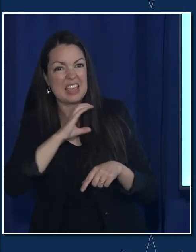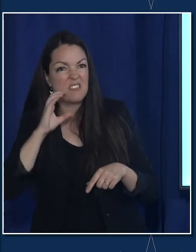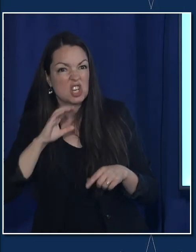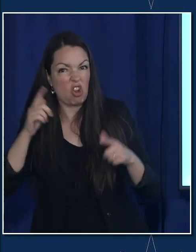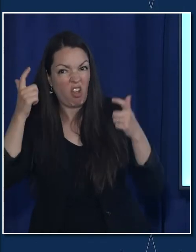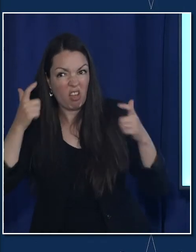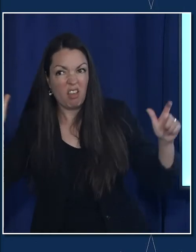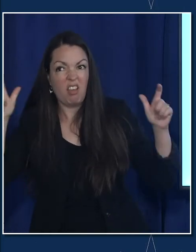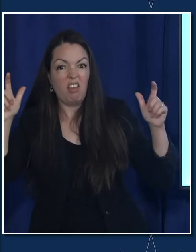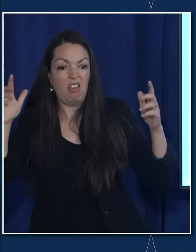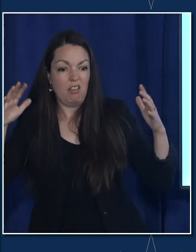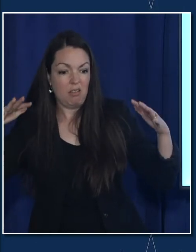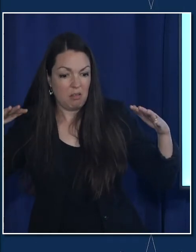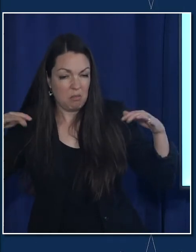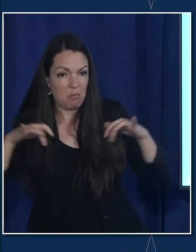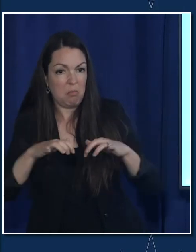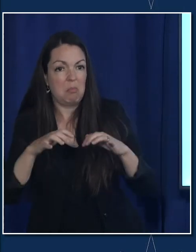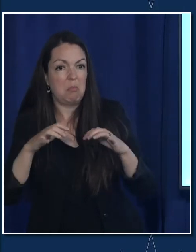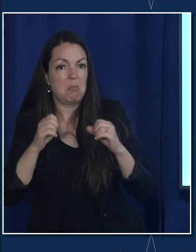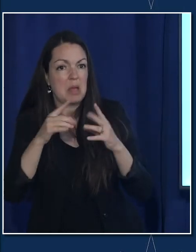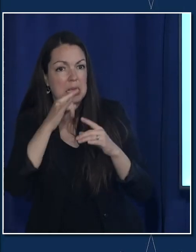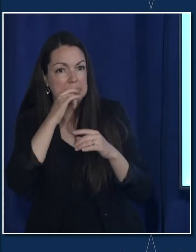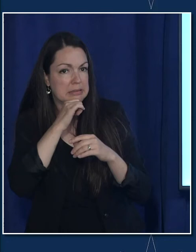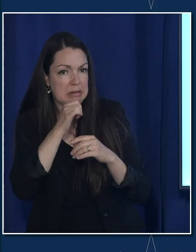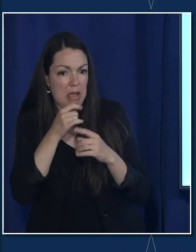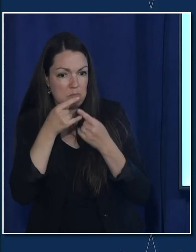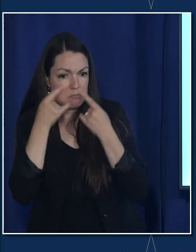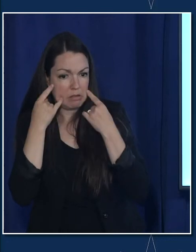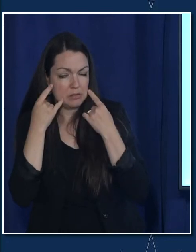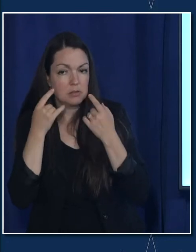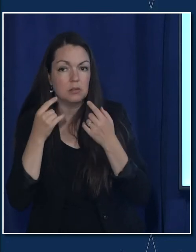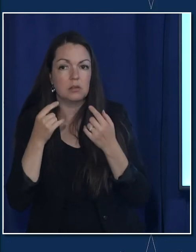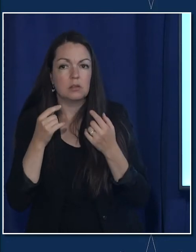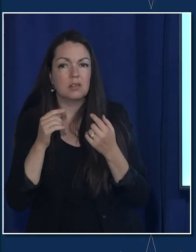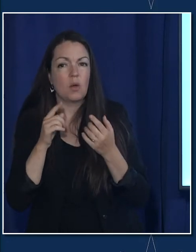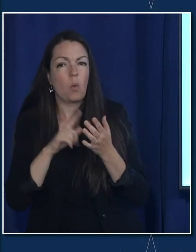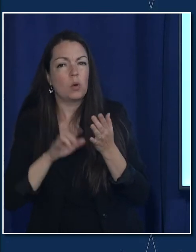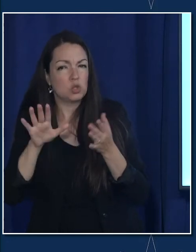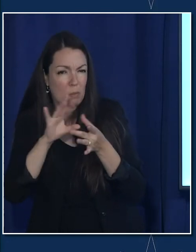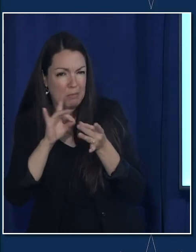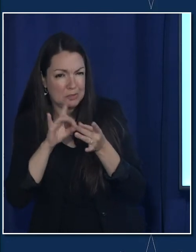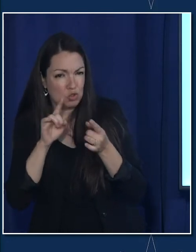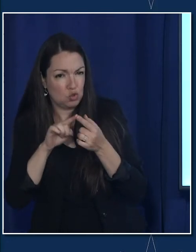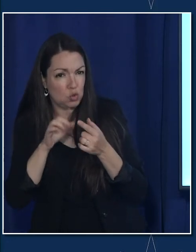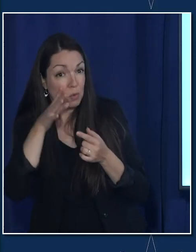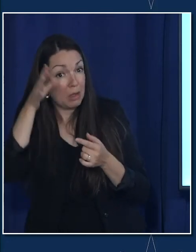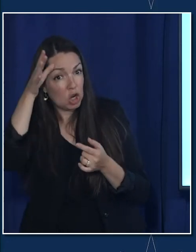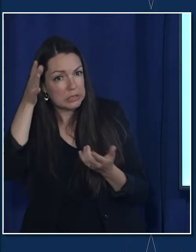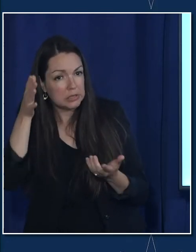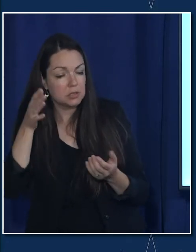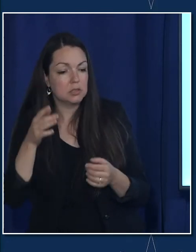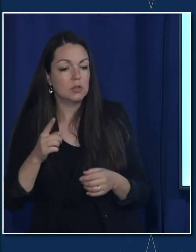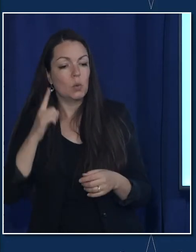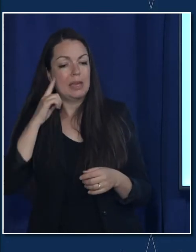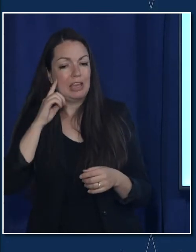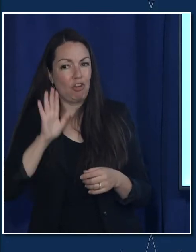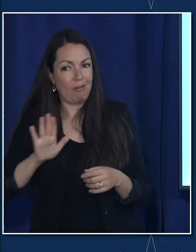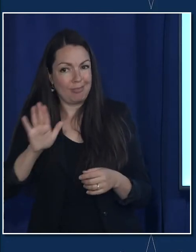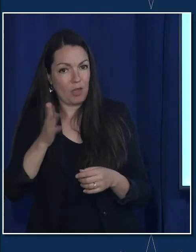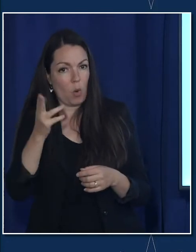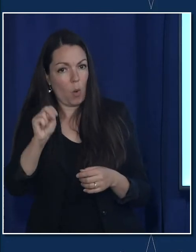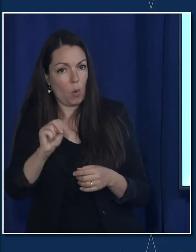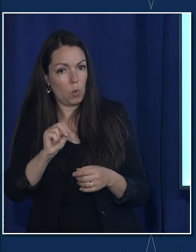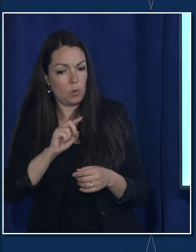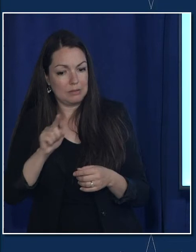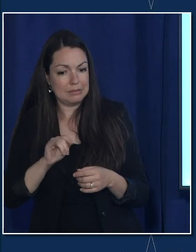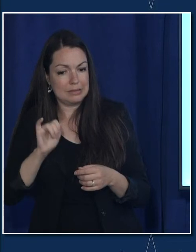cafeteria, a lot of kids weren't wearing masks. What is your messaging to them who do hear this anecdotally in their own zip code and they get